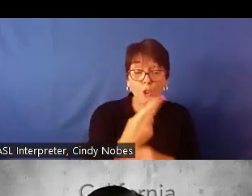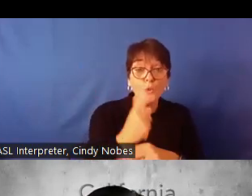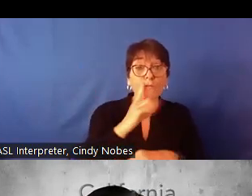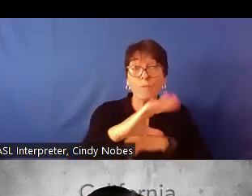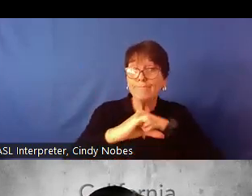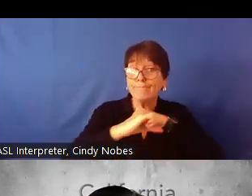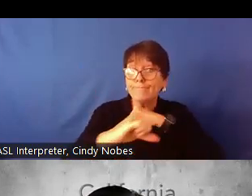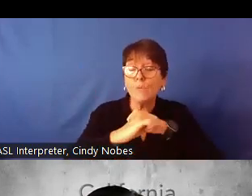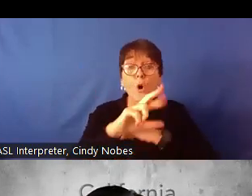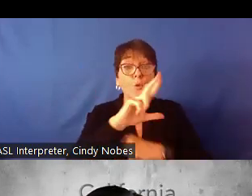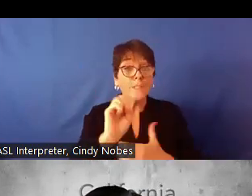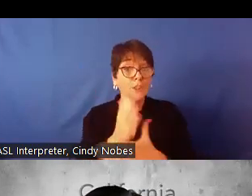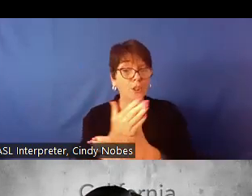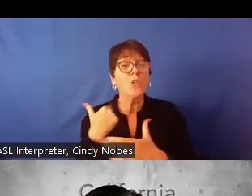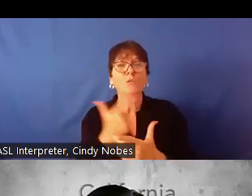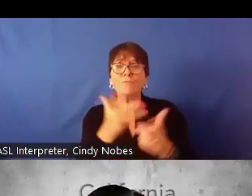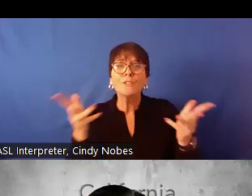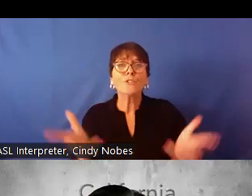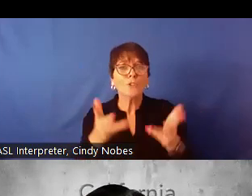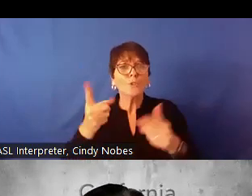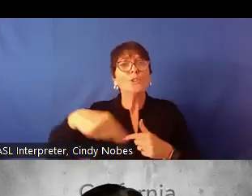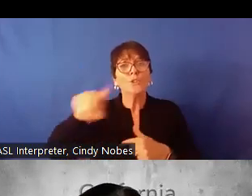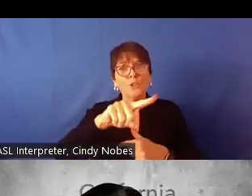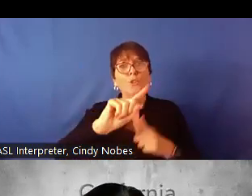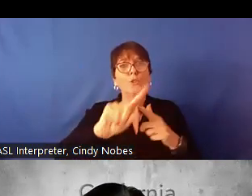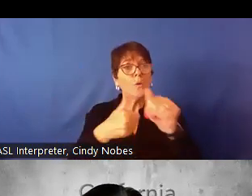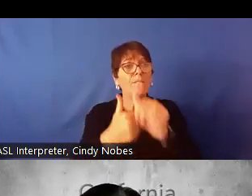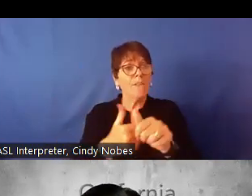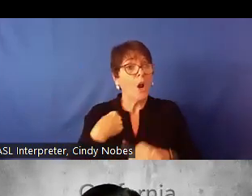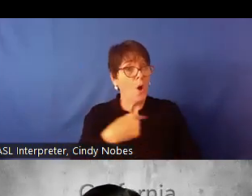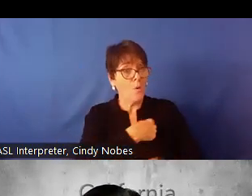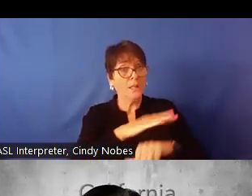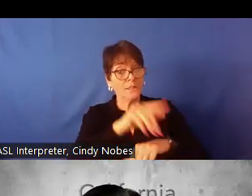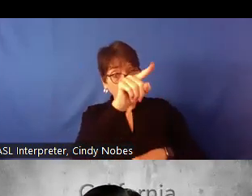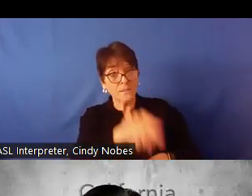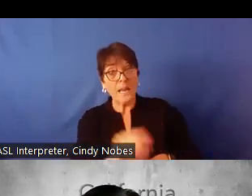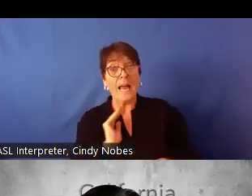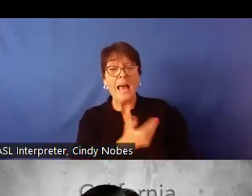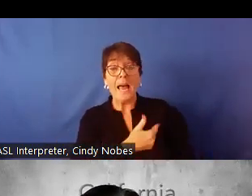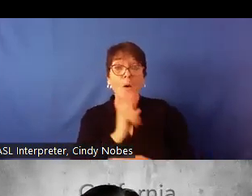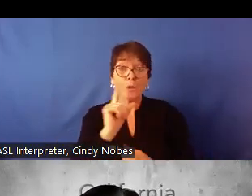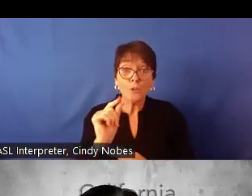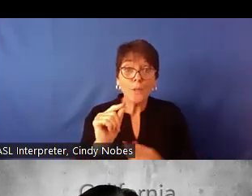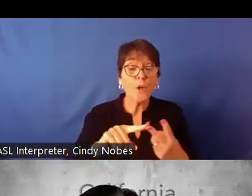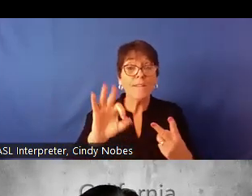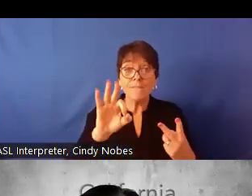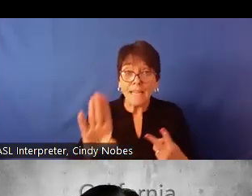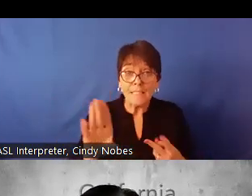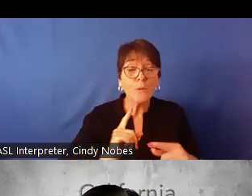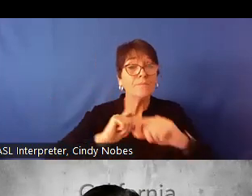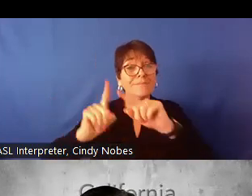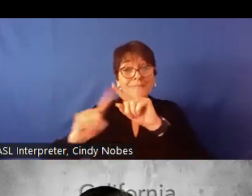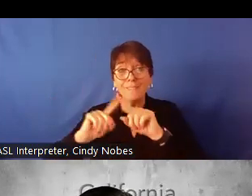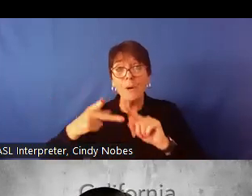campaign or reshare, we encourage you to also, you know, follow us on all of our Twitters, Facebook, and our platforms